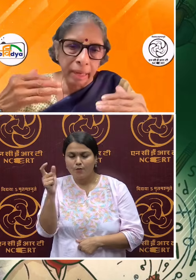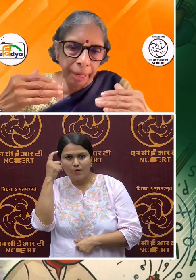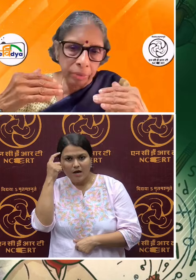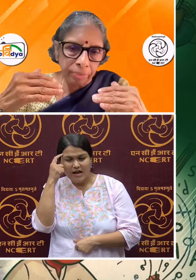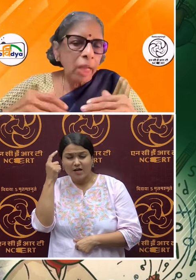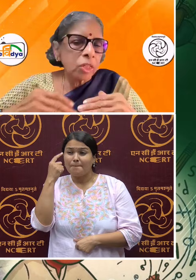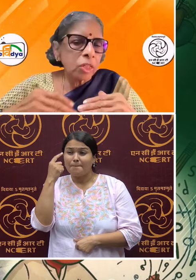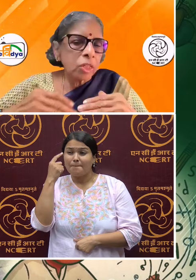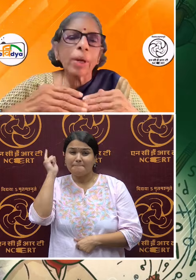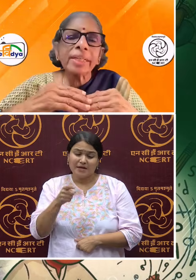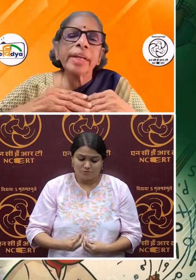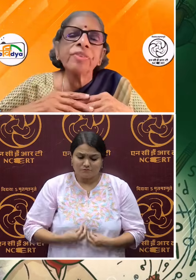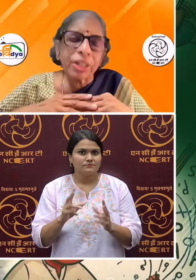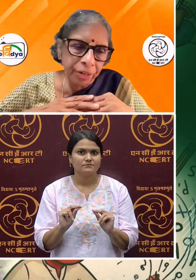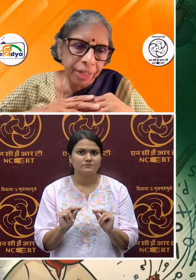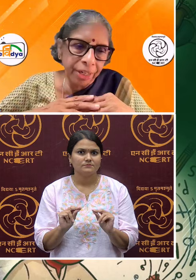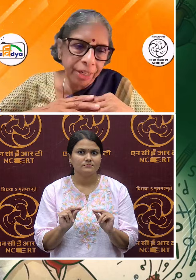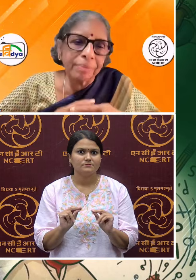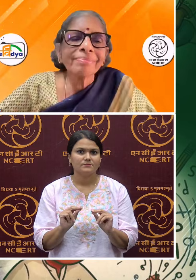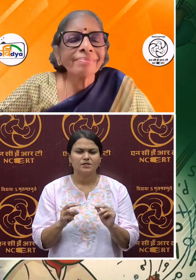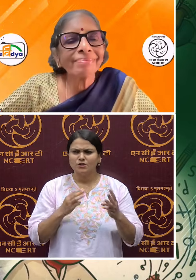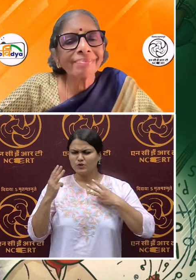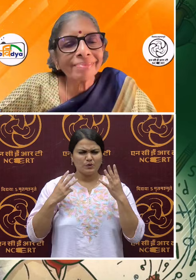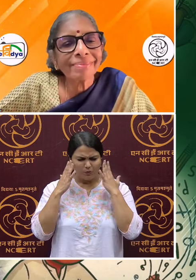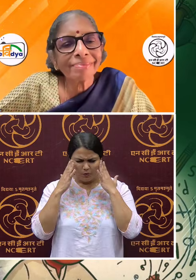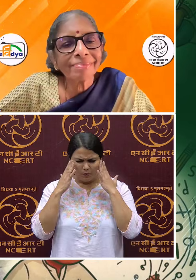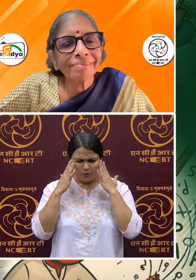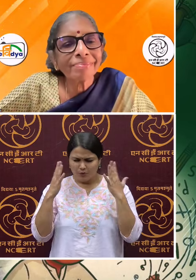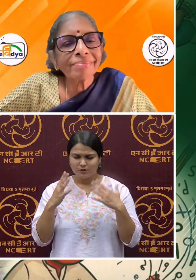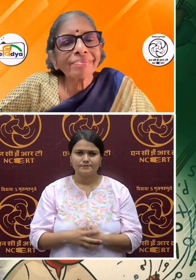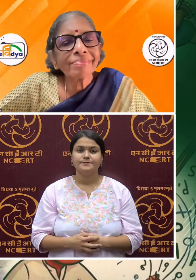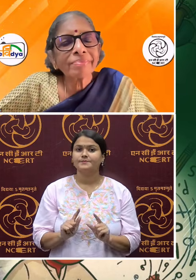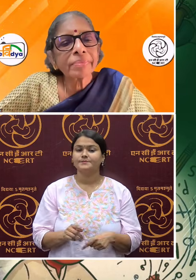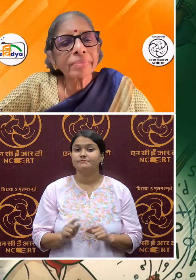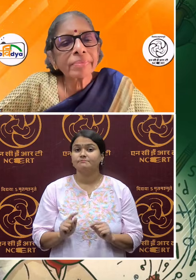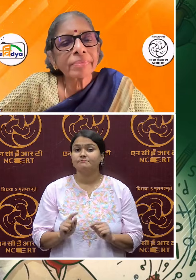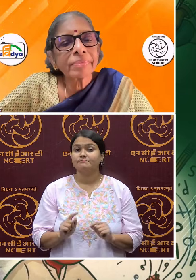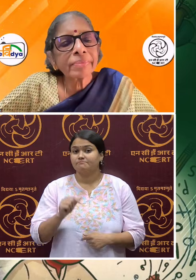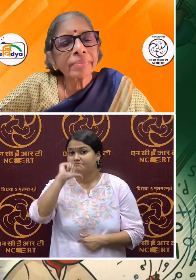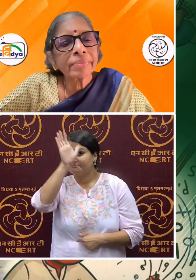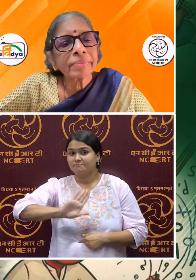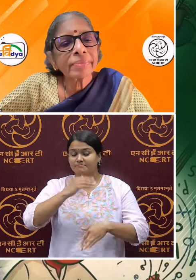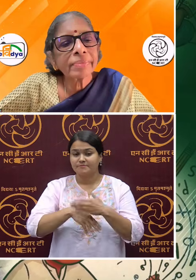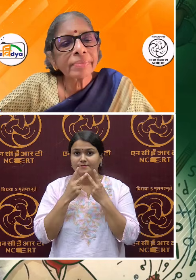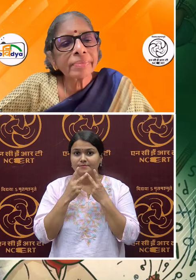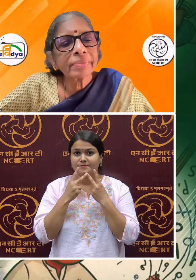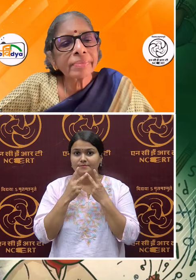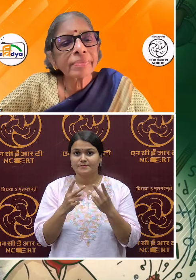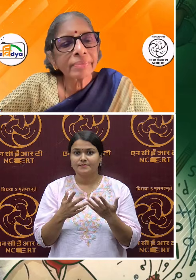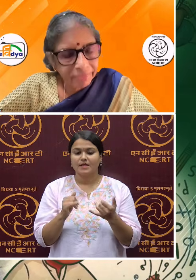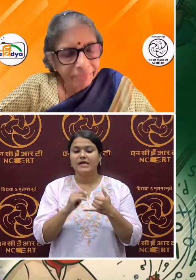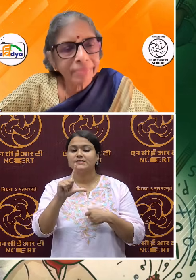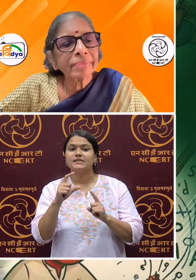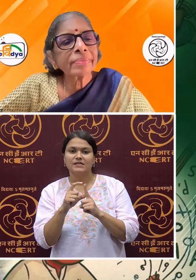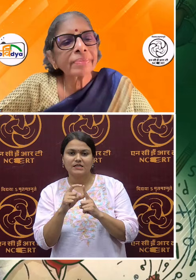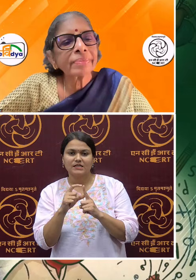is not coming out. Right. So it is very frustrating. It's very frustrating. And ma'am, in India, we have very limited knowledge regarding SLD, especially